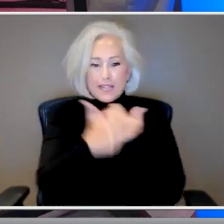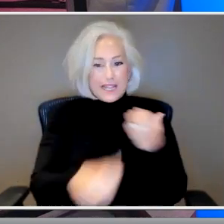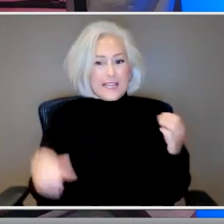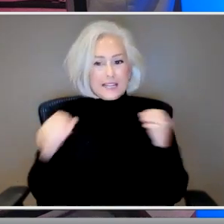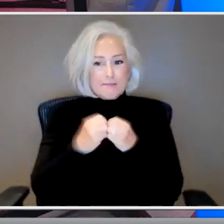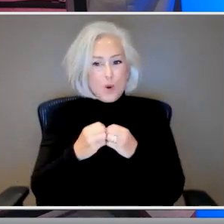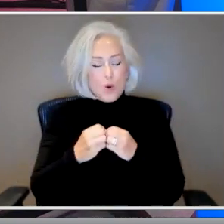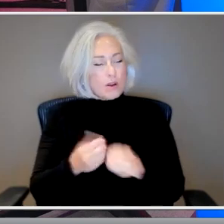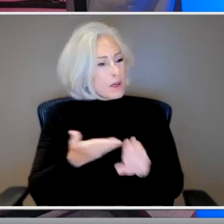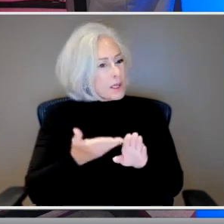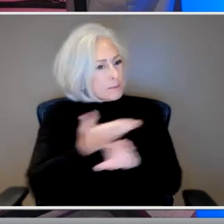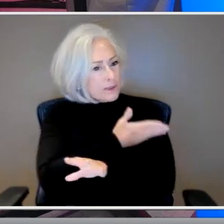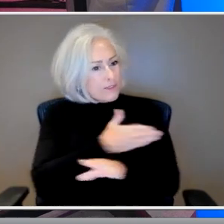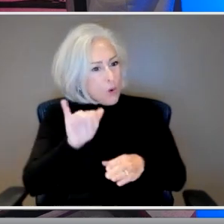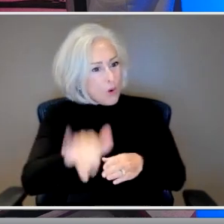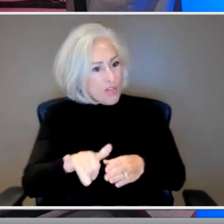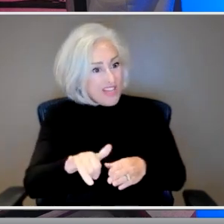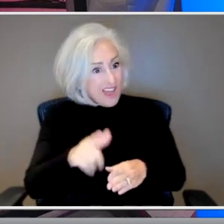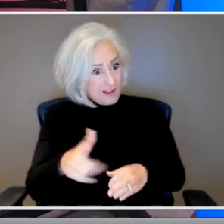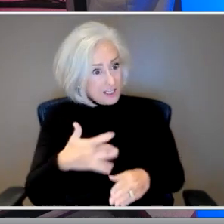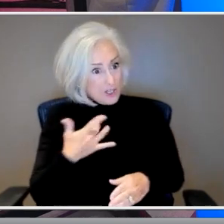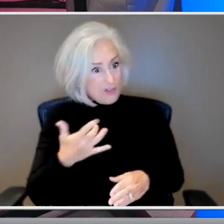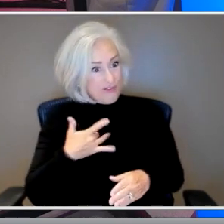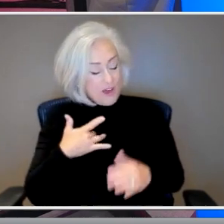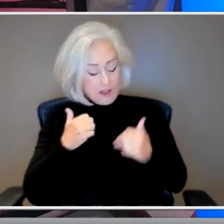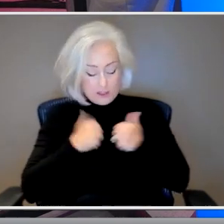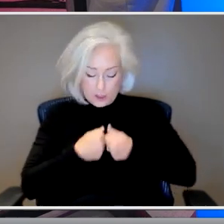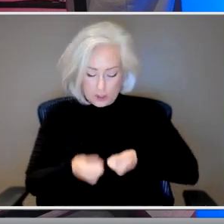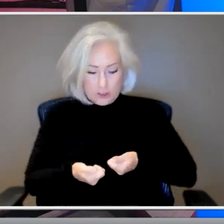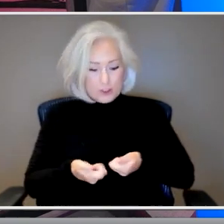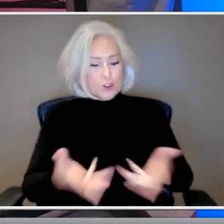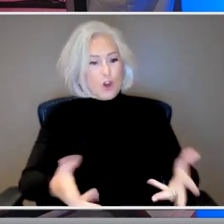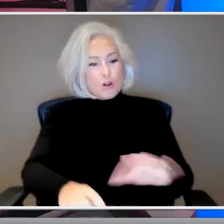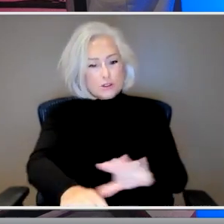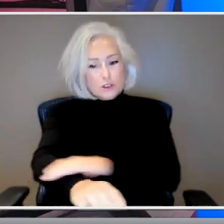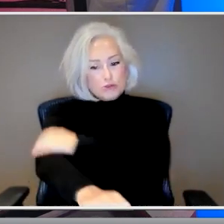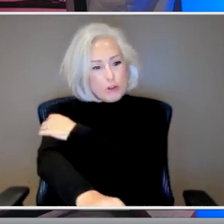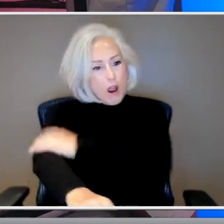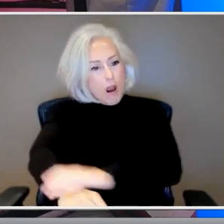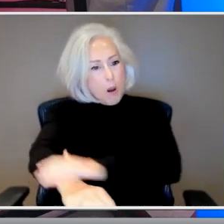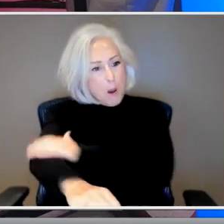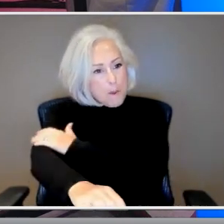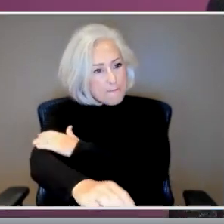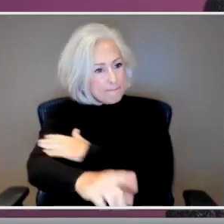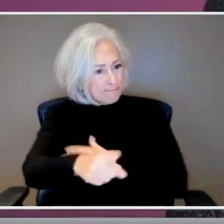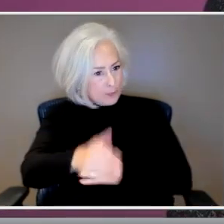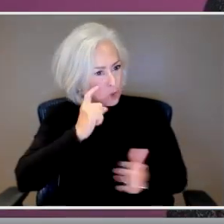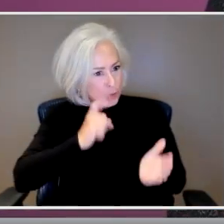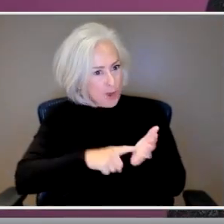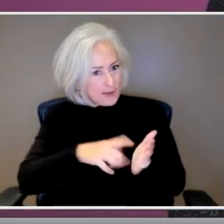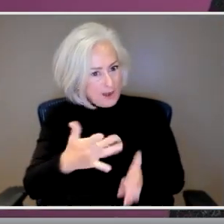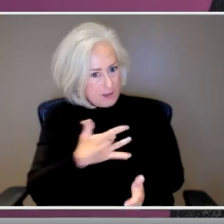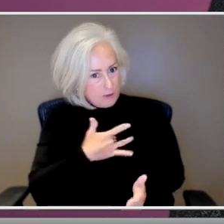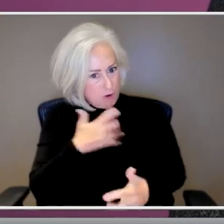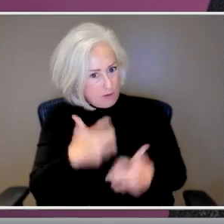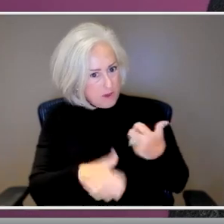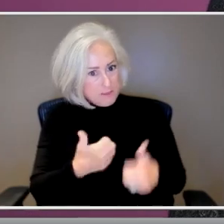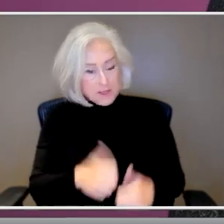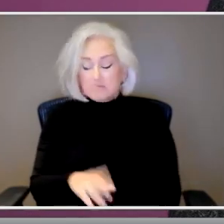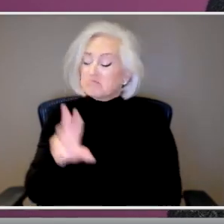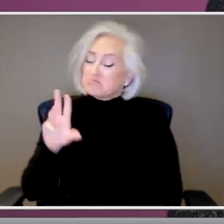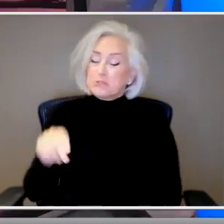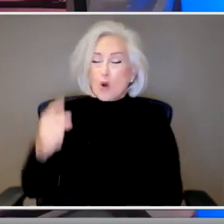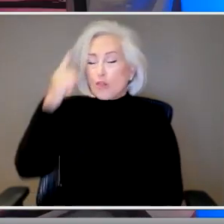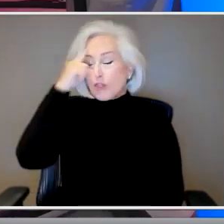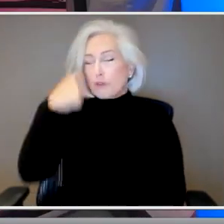Did you recognize that as a possible heart symptom? No. It's just your arm? I just thought I was getting older. Right. We hear that